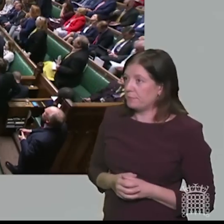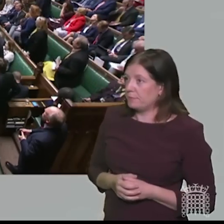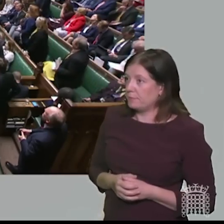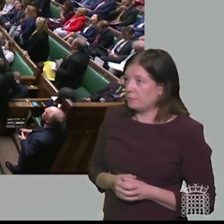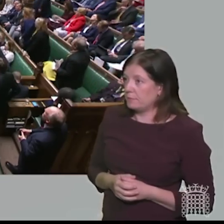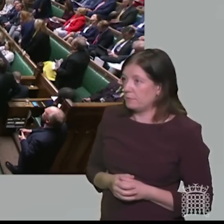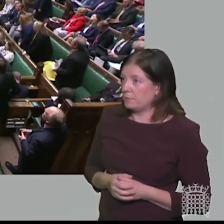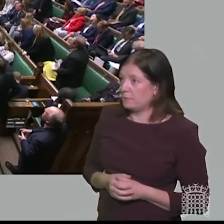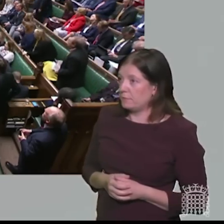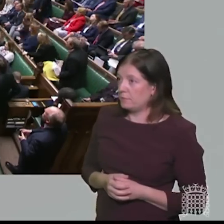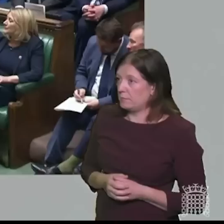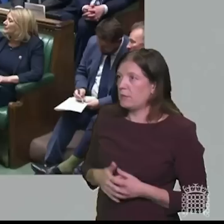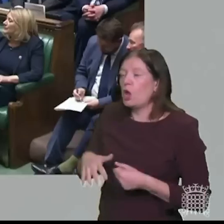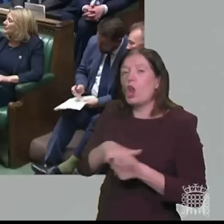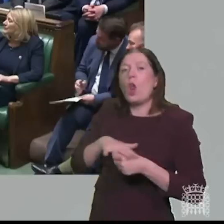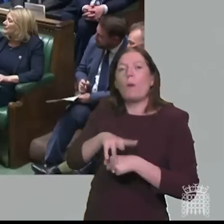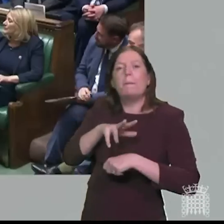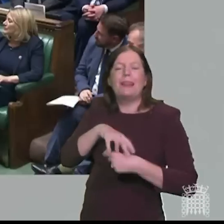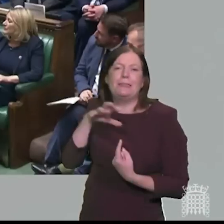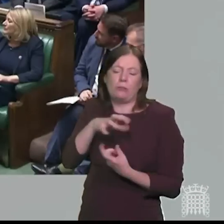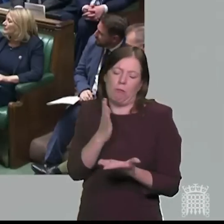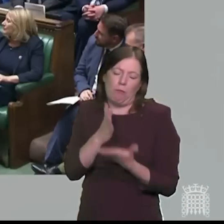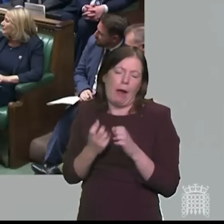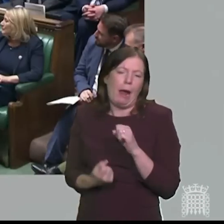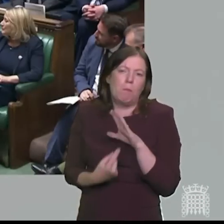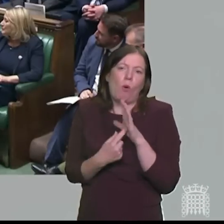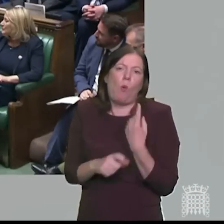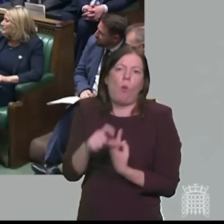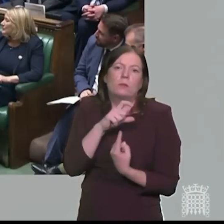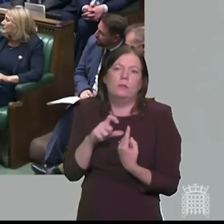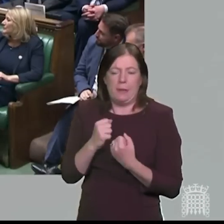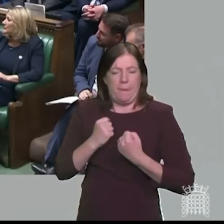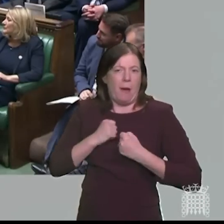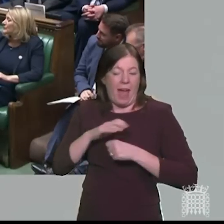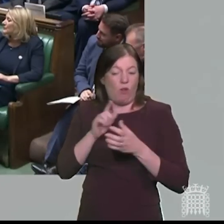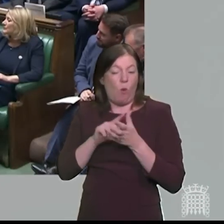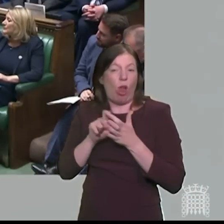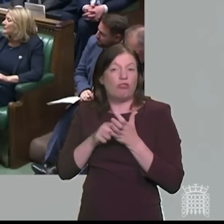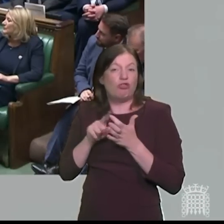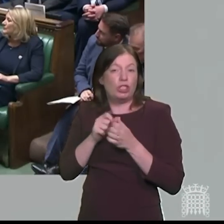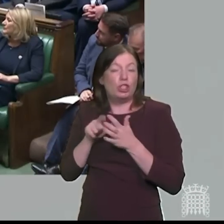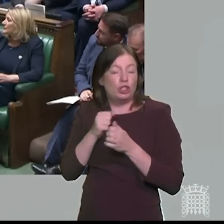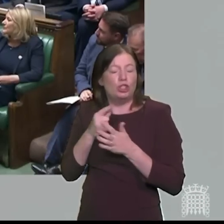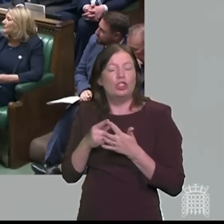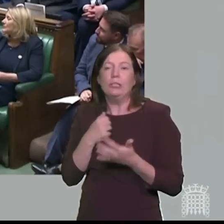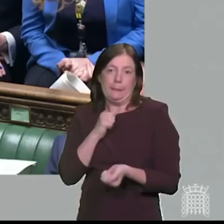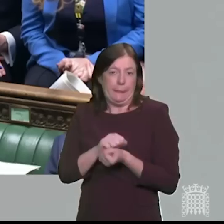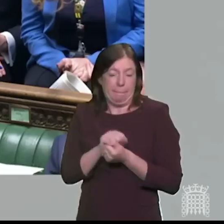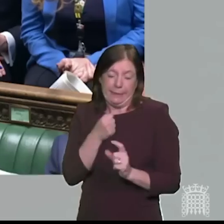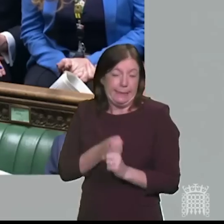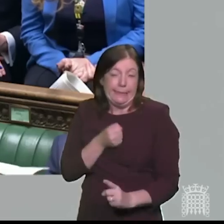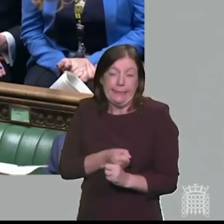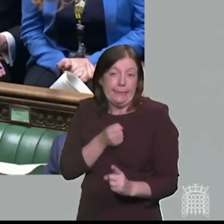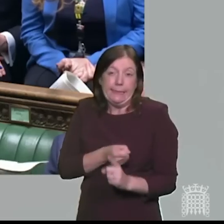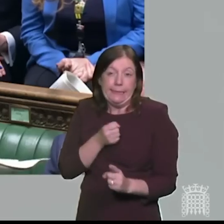Mr. Speaker, local police stations are a key part of communities such as Aldridge in my constituency, and that's why I continue to make the